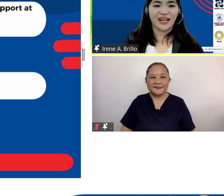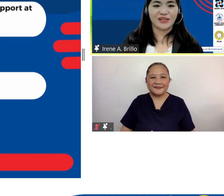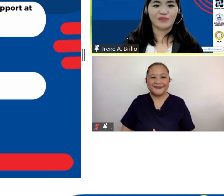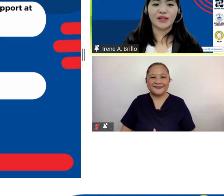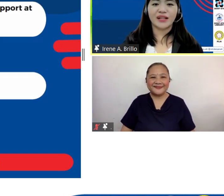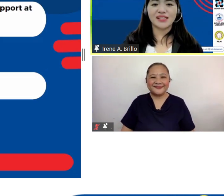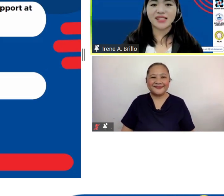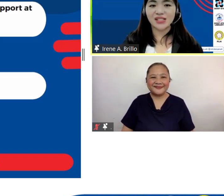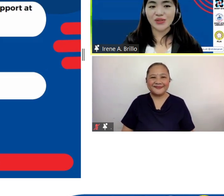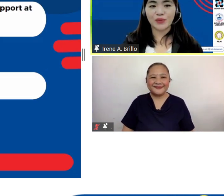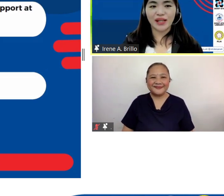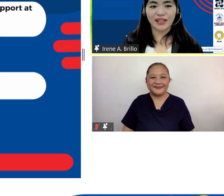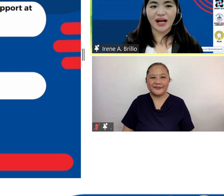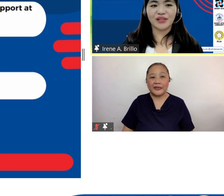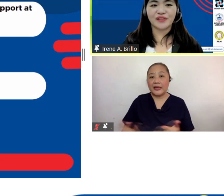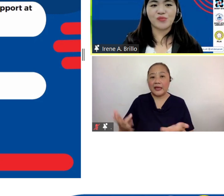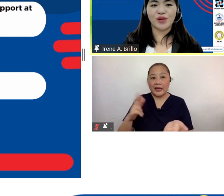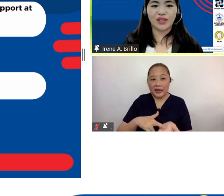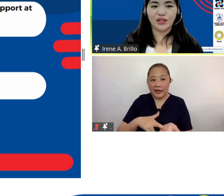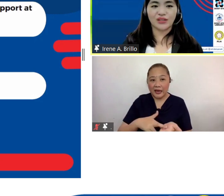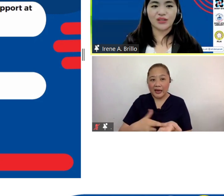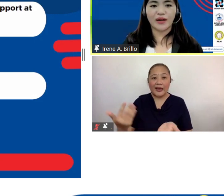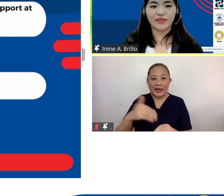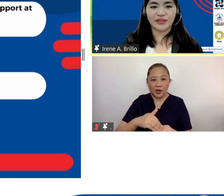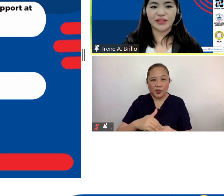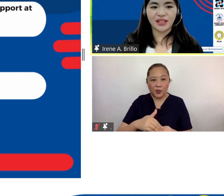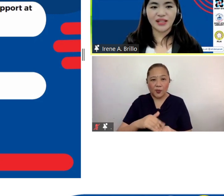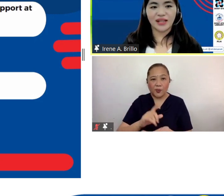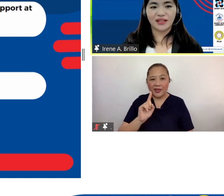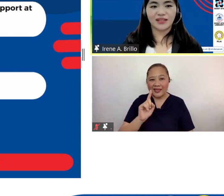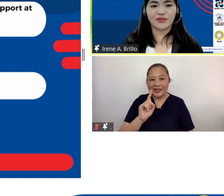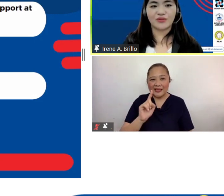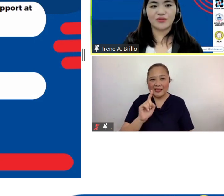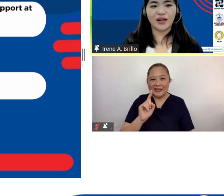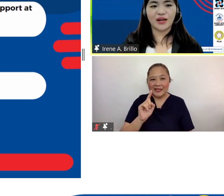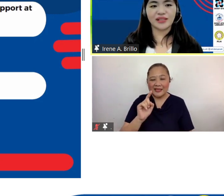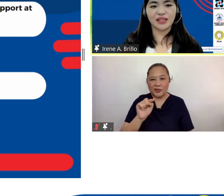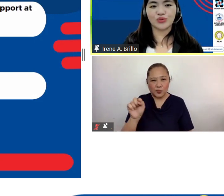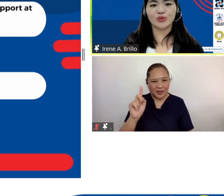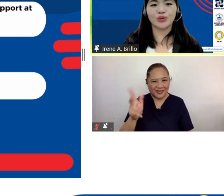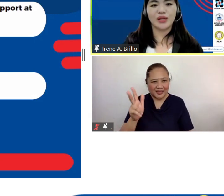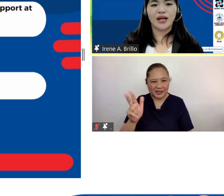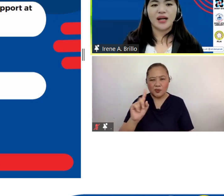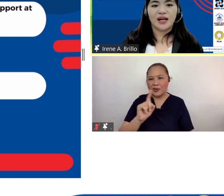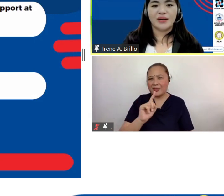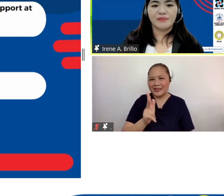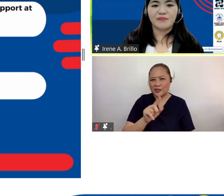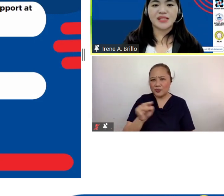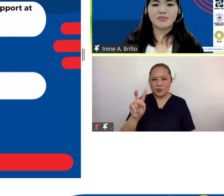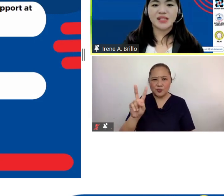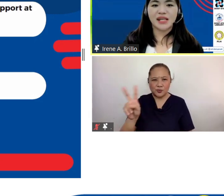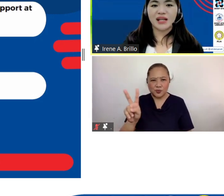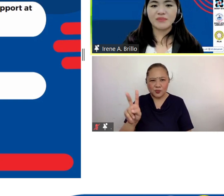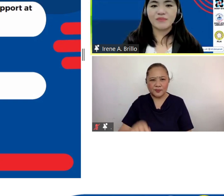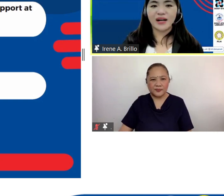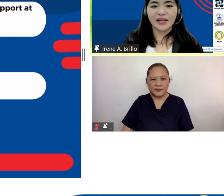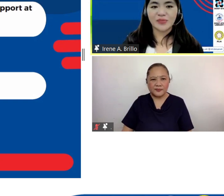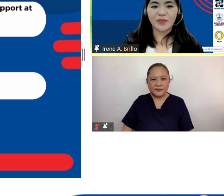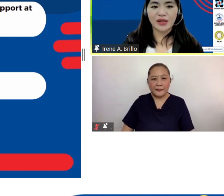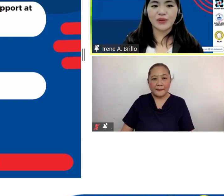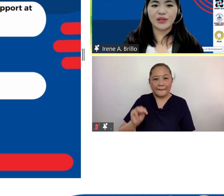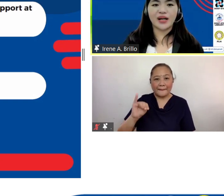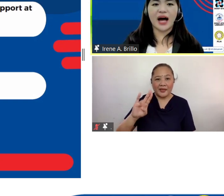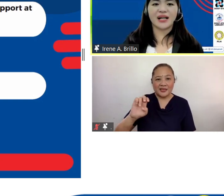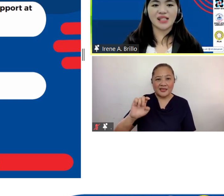and may registration po ulit tayo from 1 o'clock to 1:30. And then 1:30 to 2, Ms. Michelle B.